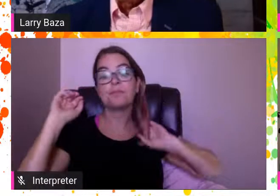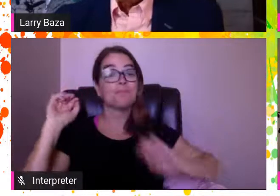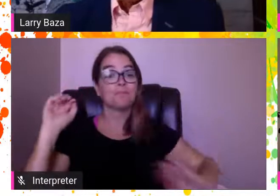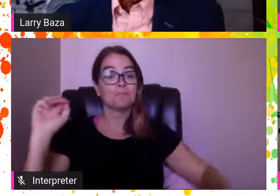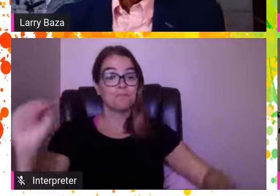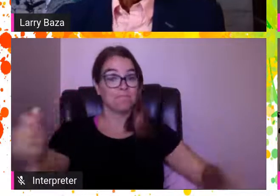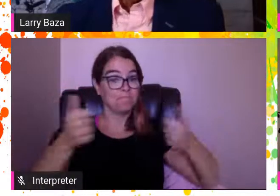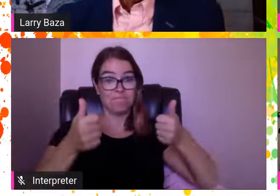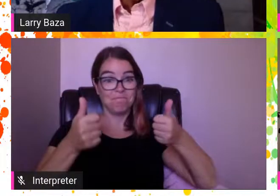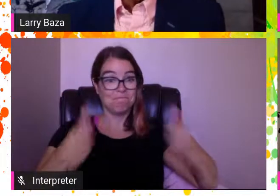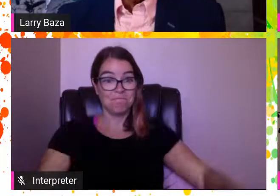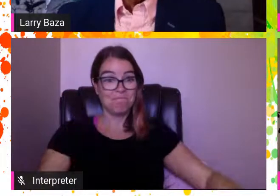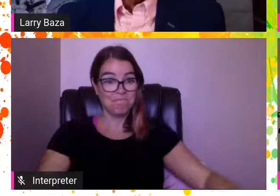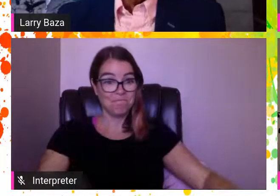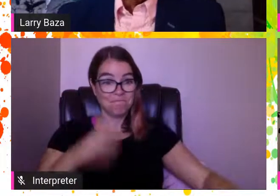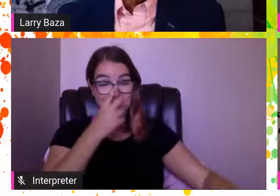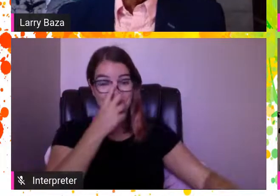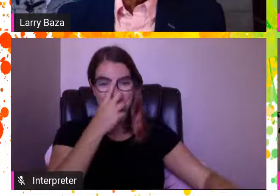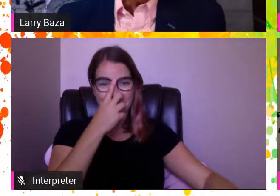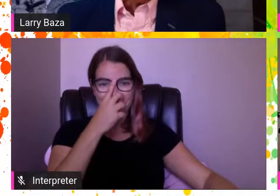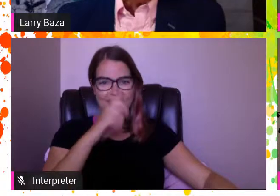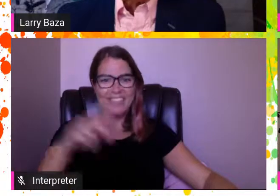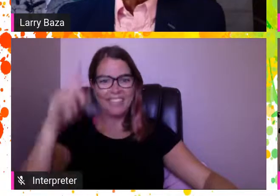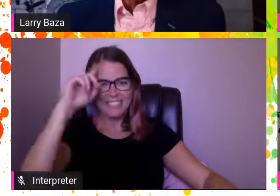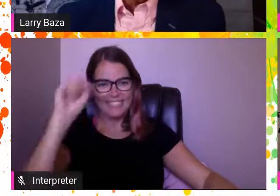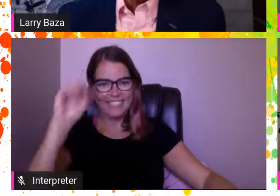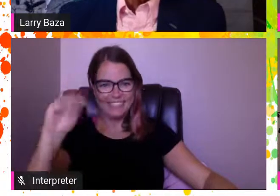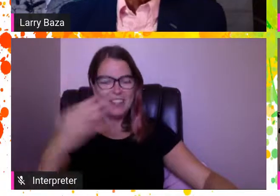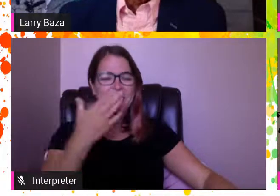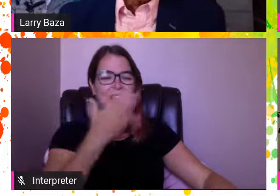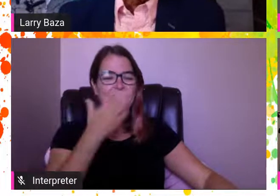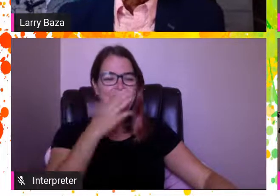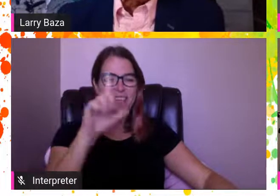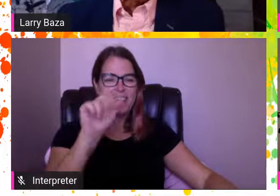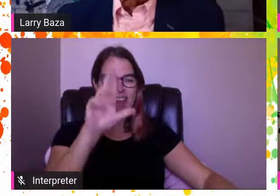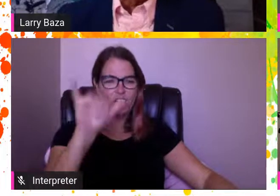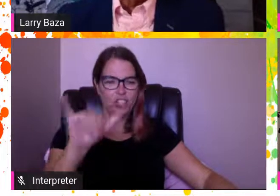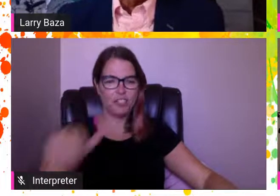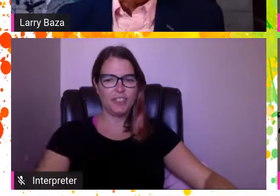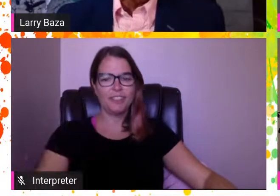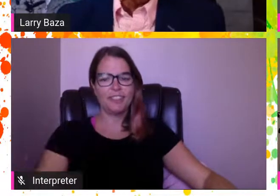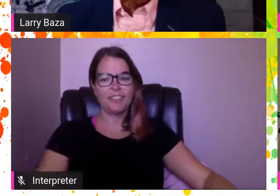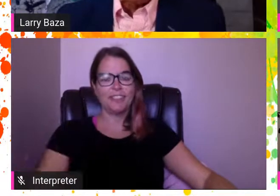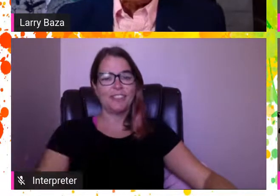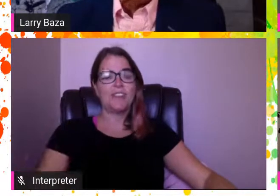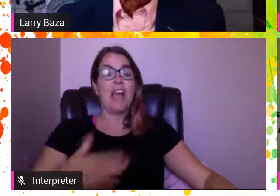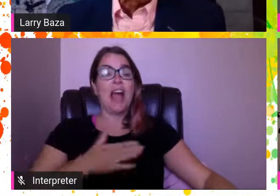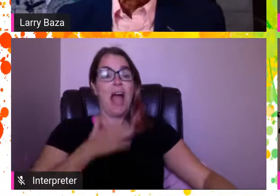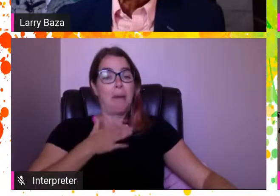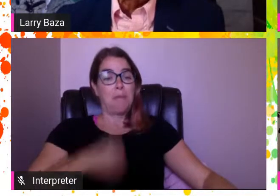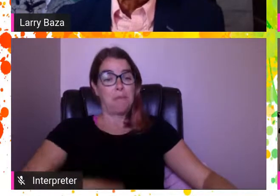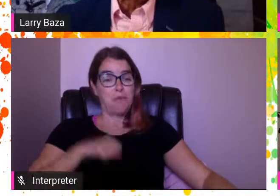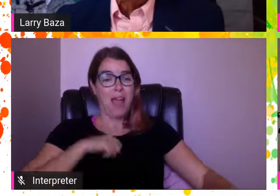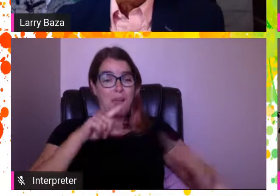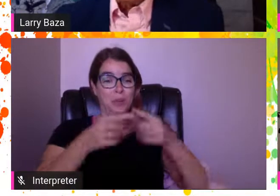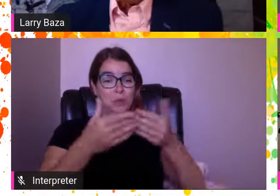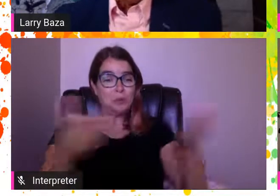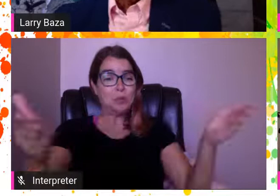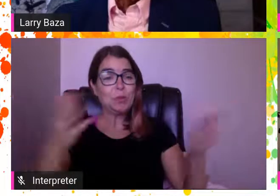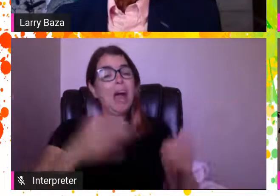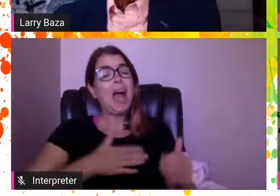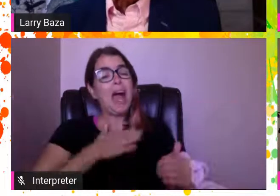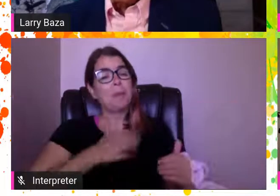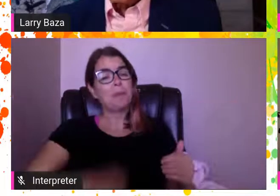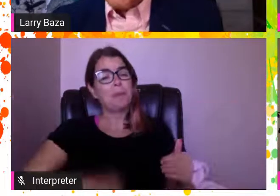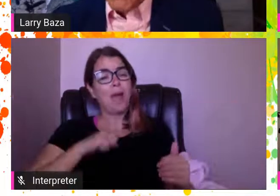Think I'm good? I think I'm so too. Thank you, Larry. Thank you. And I say happy Pride to you and to our viewers.